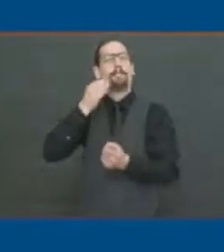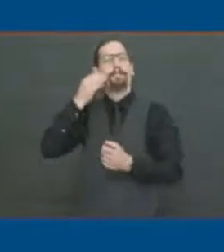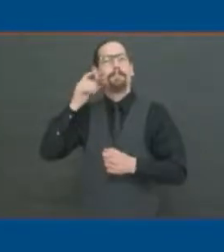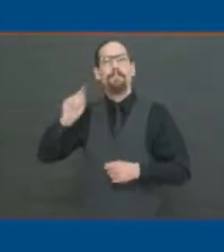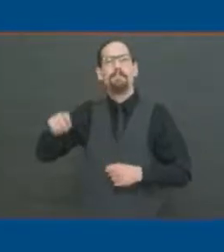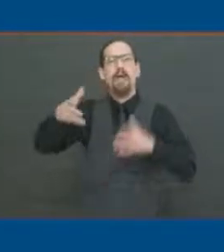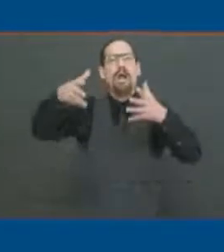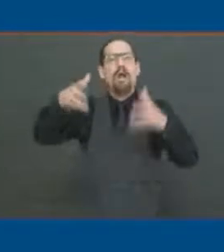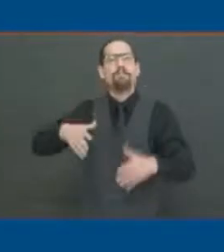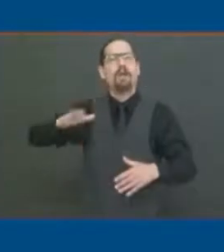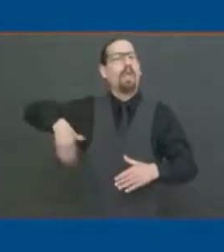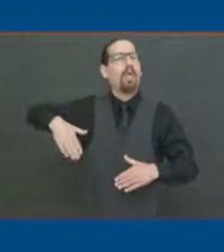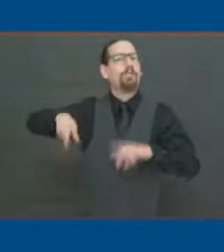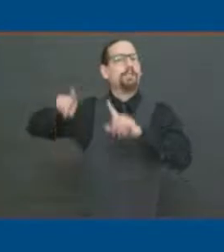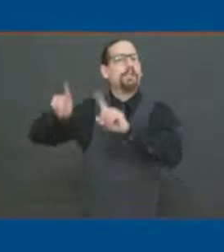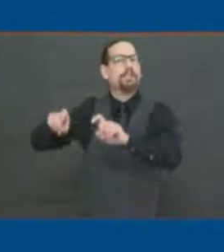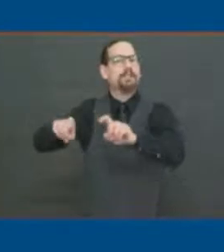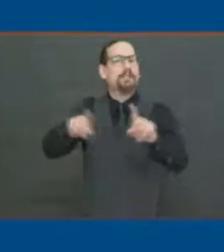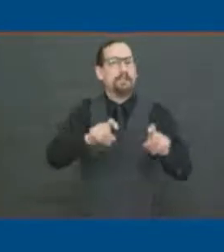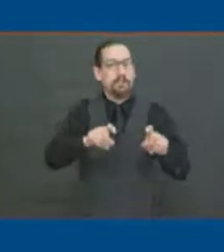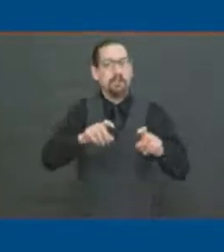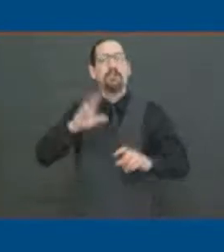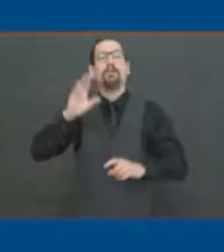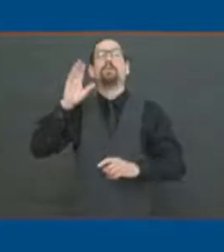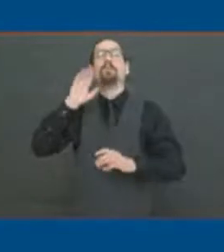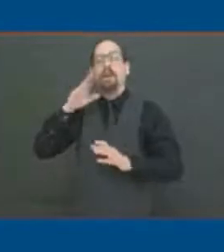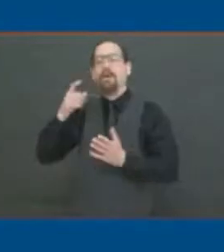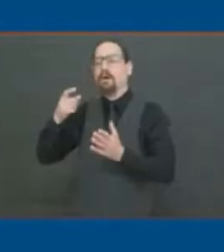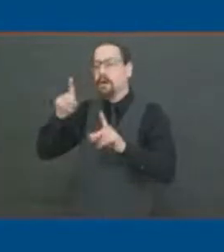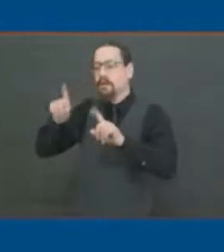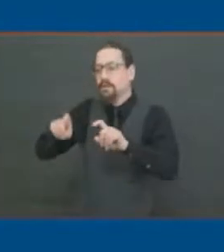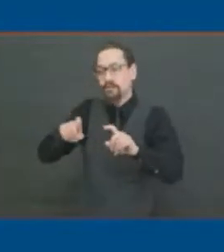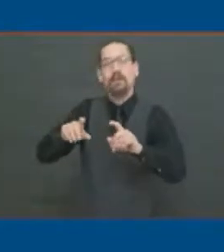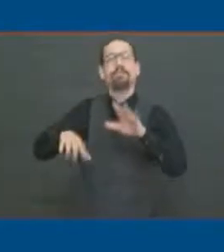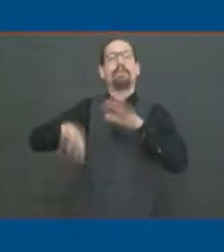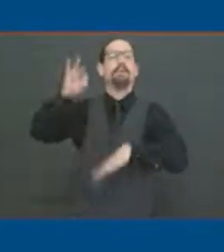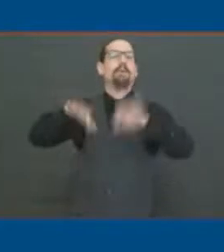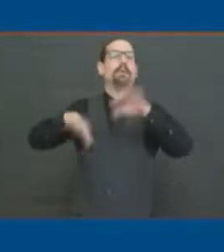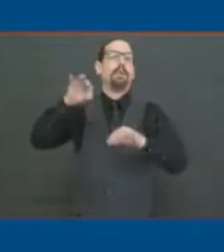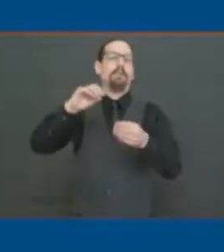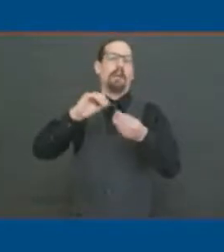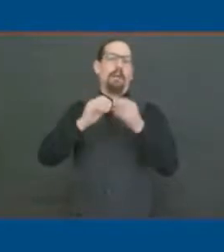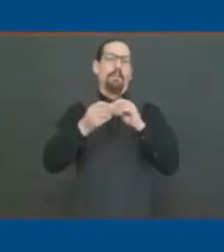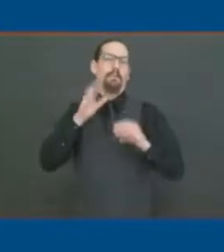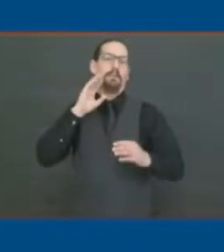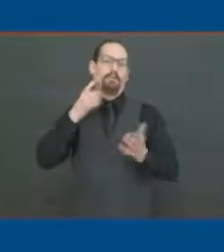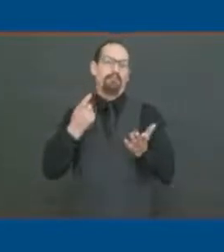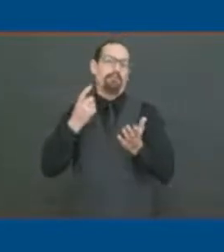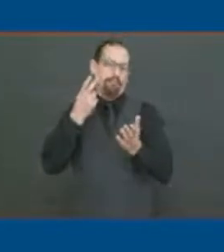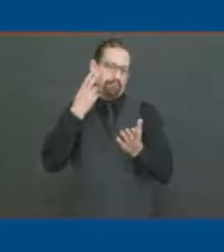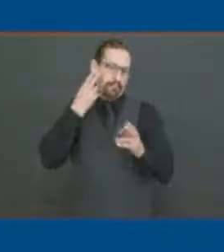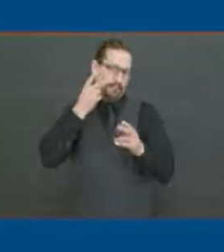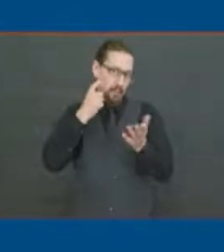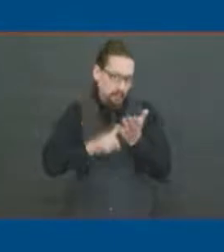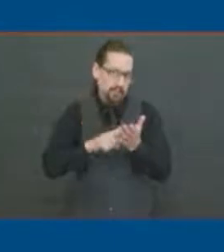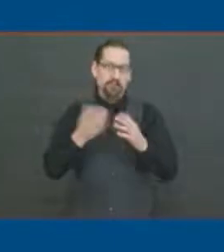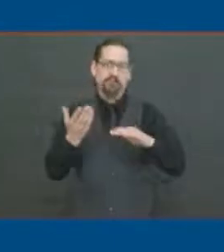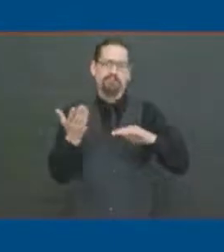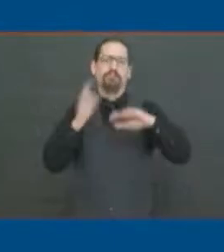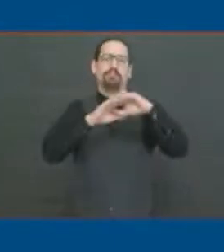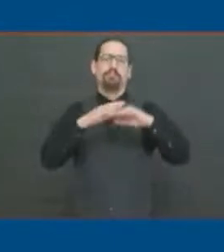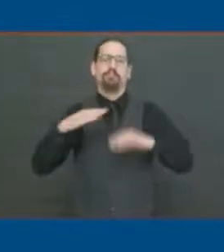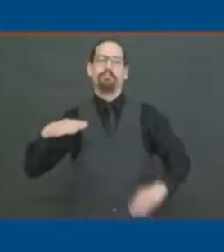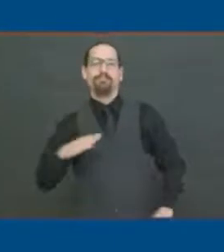testing. And frankly, if anything, it's in some ways good news, because the fact is that we are getting